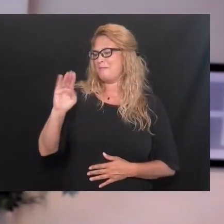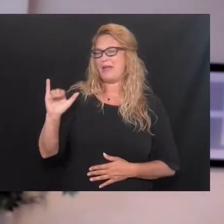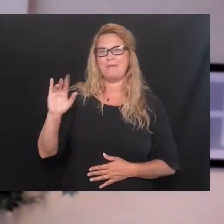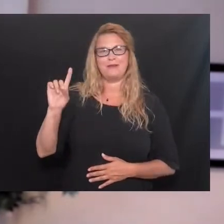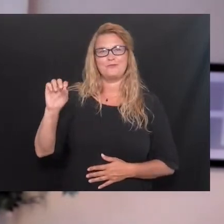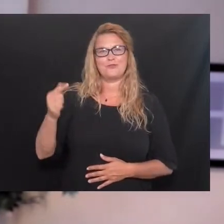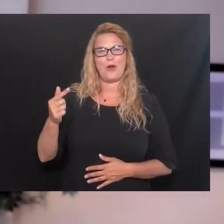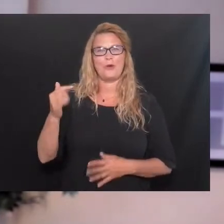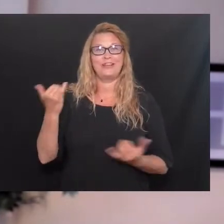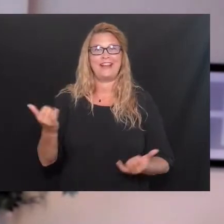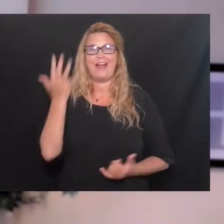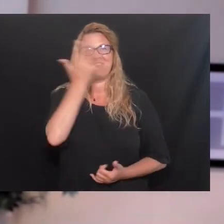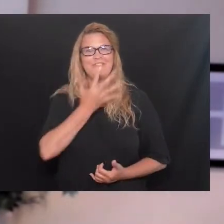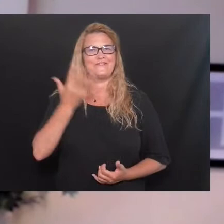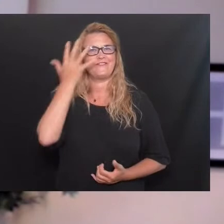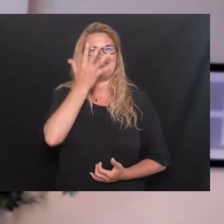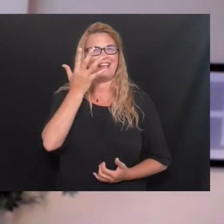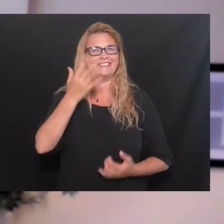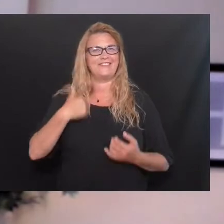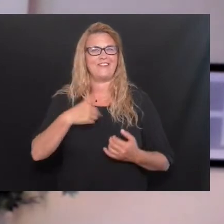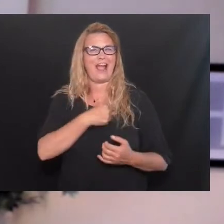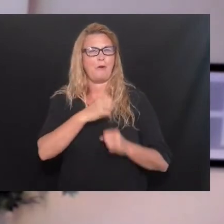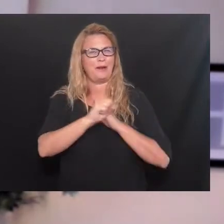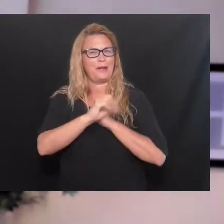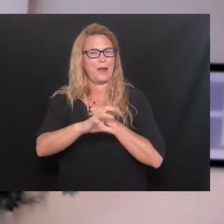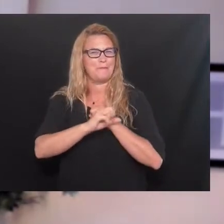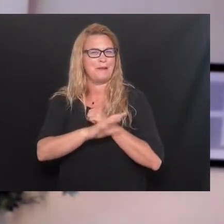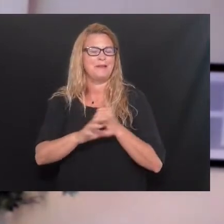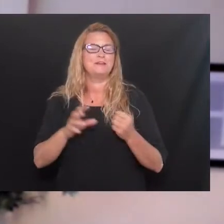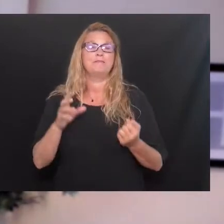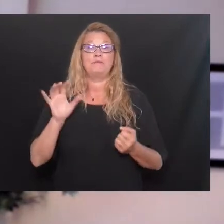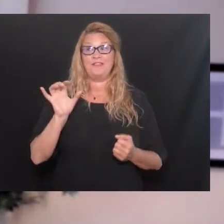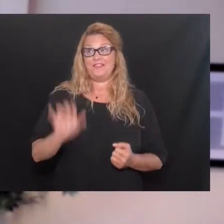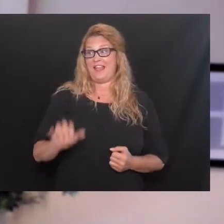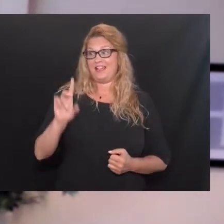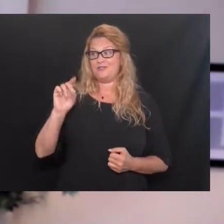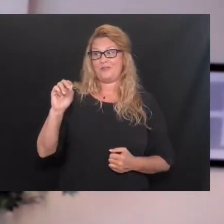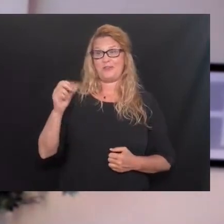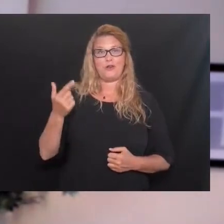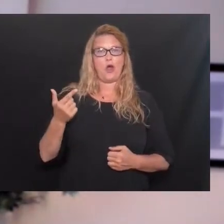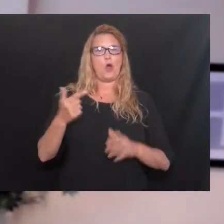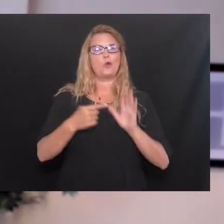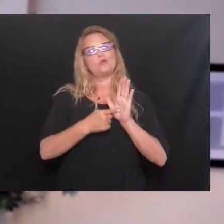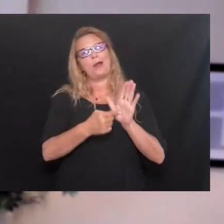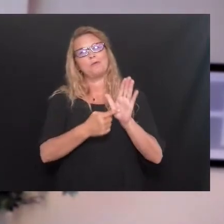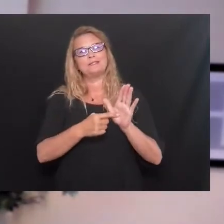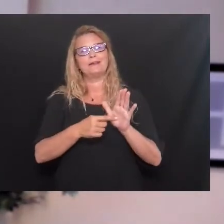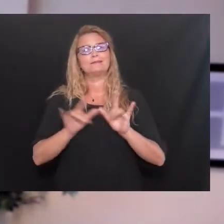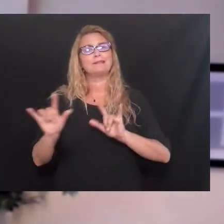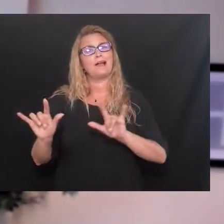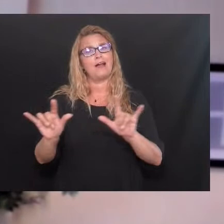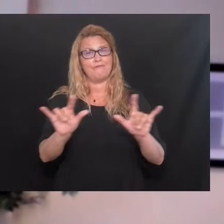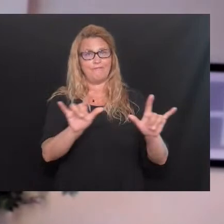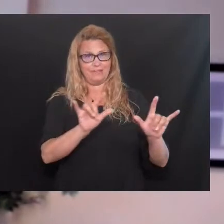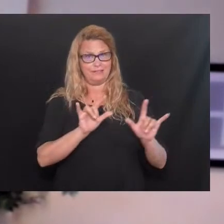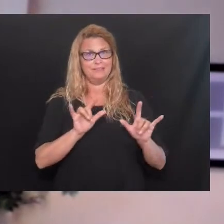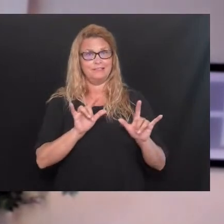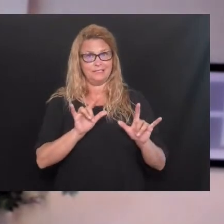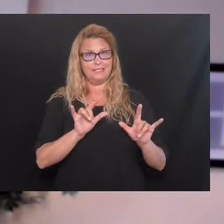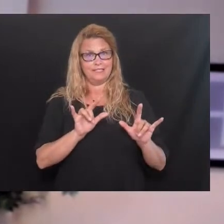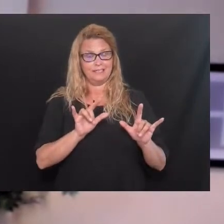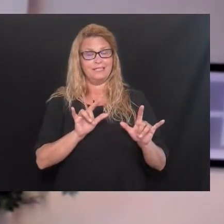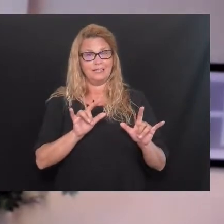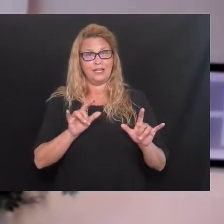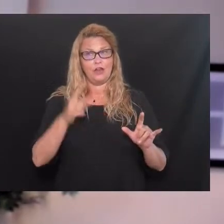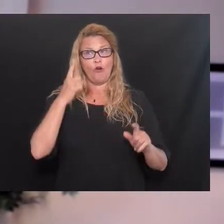our vaccine effort. And I think that with baby dog representing the love for everyone that she meets,